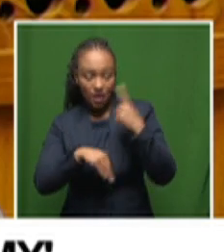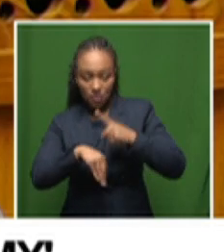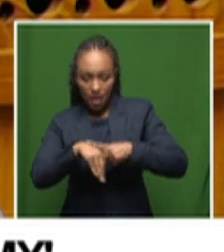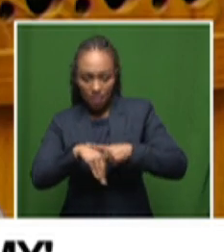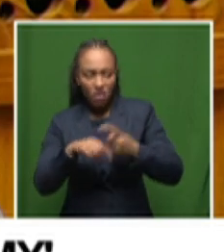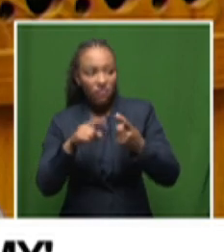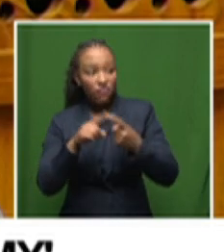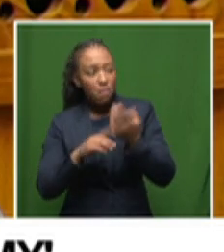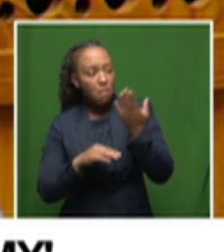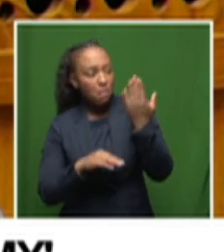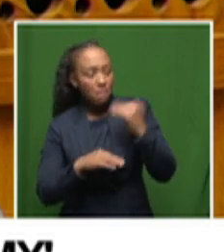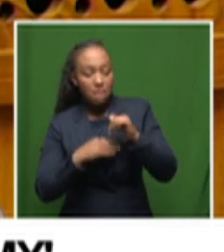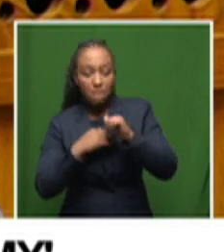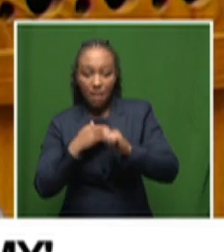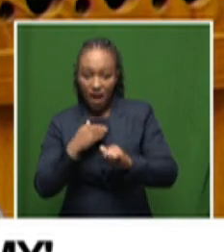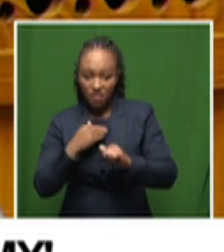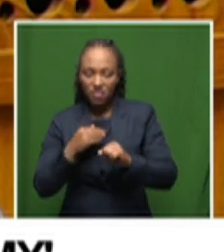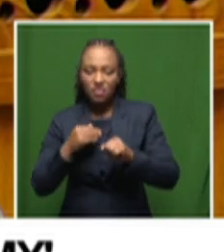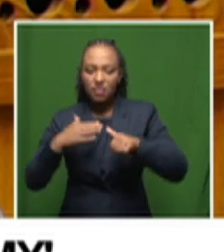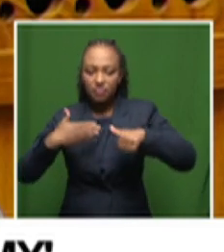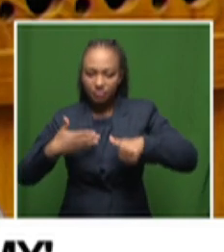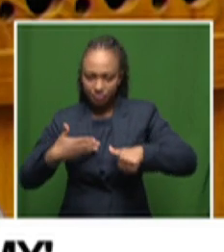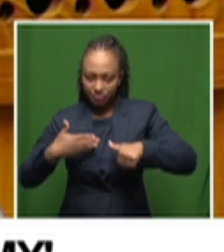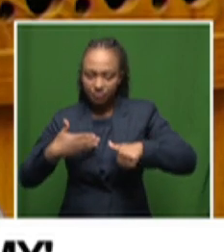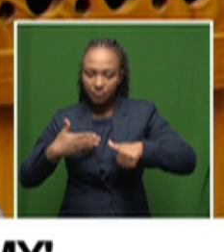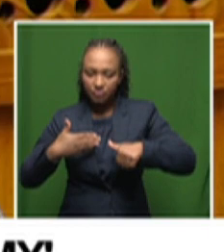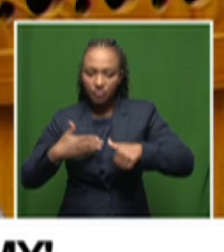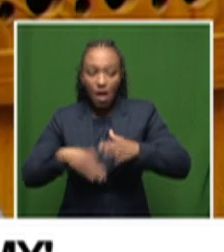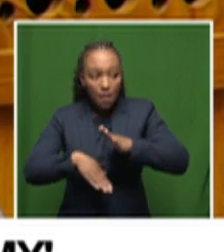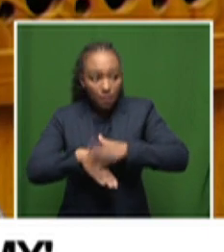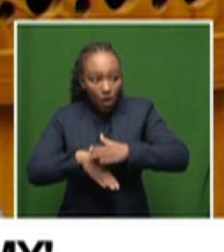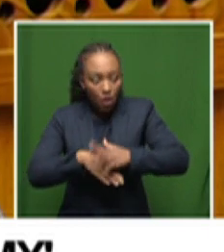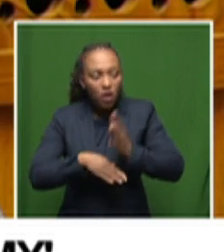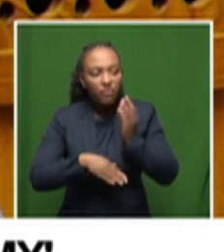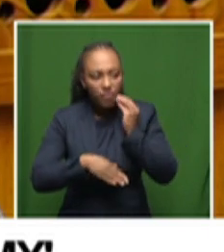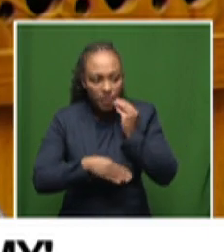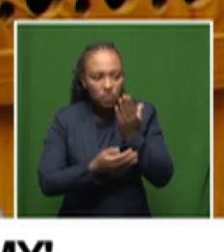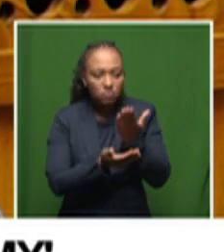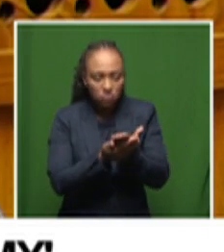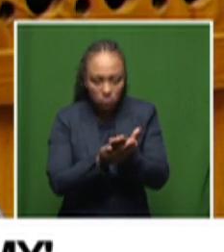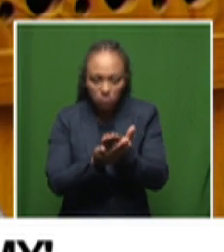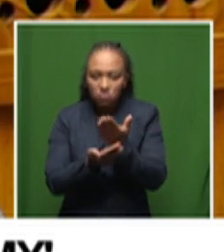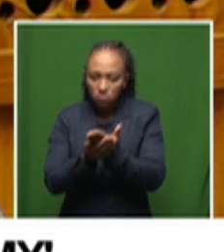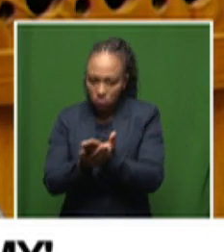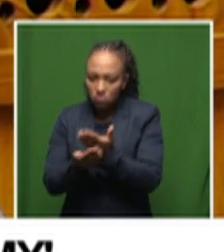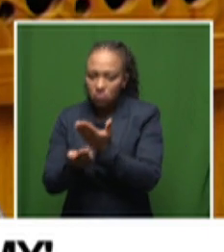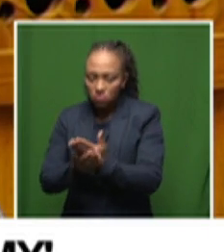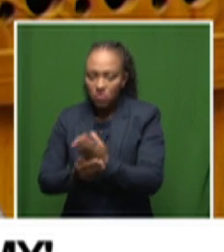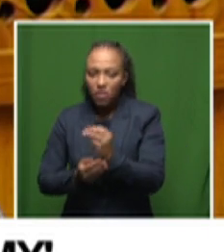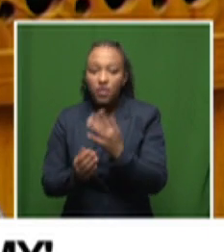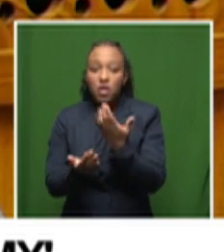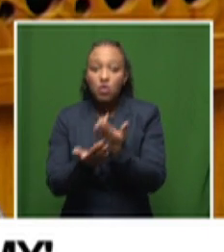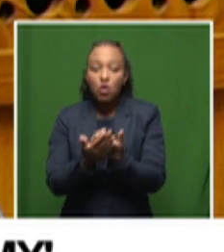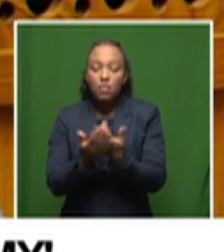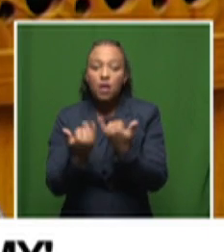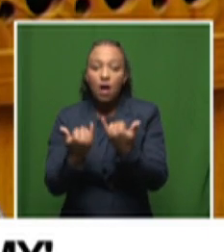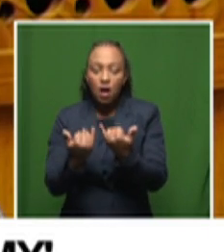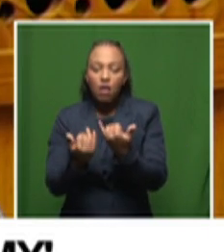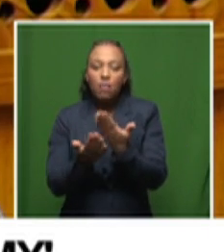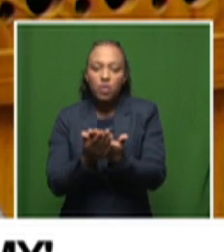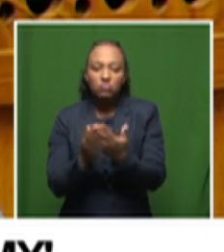Since June, more data has become available. The economy now is expected to